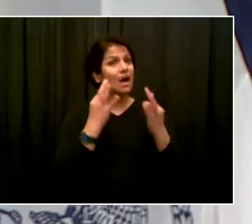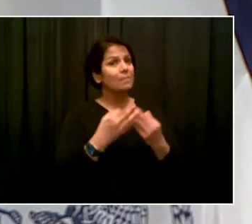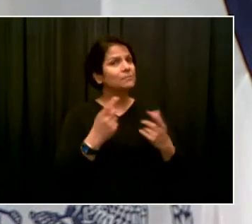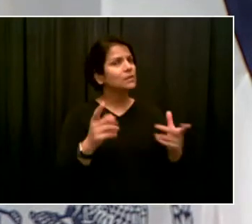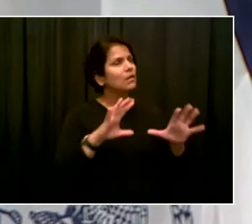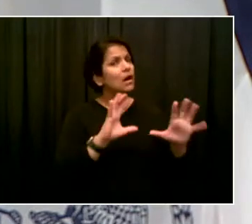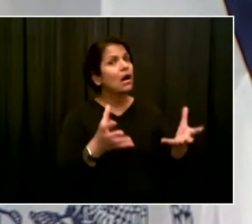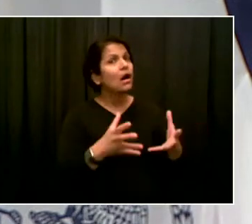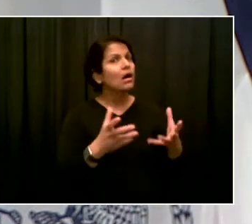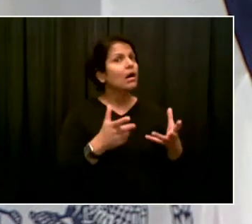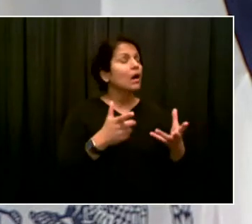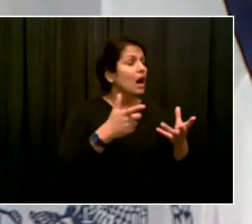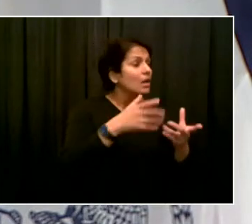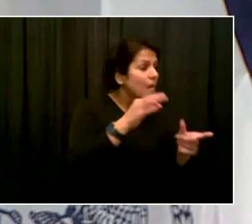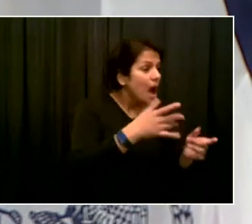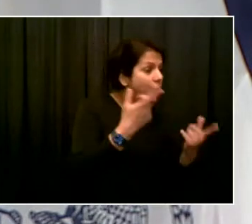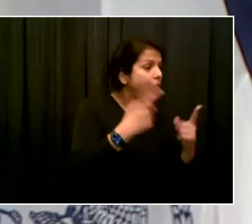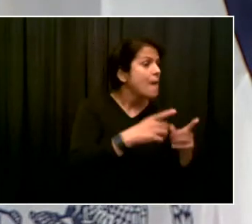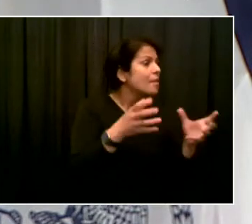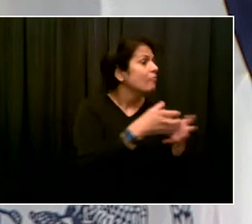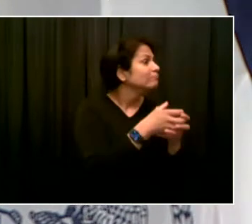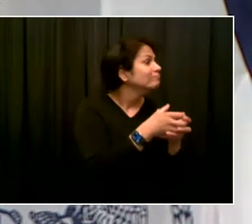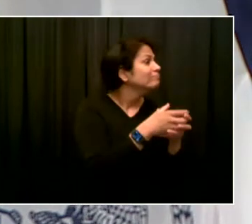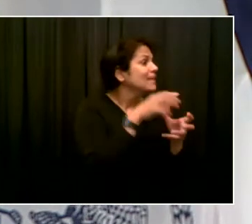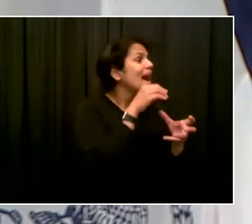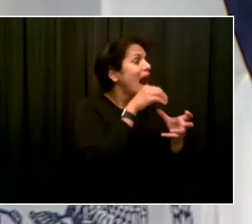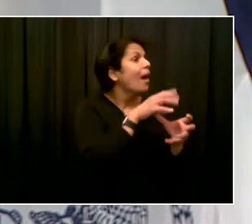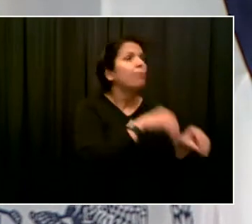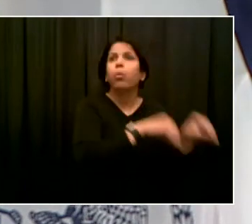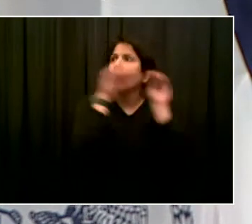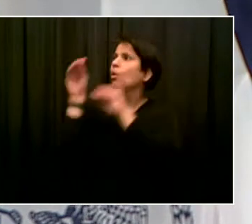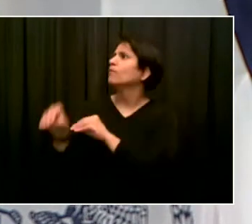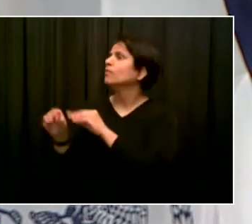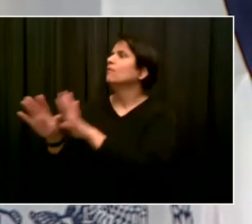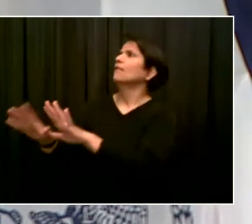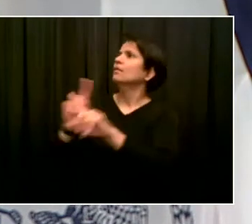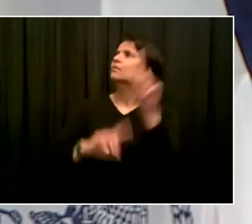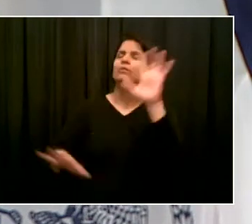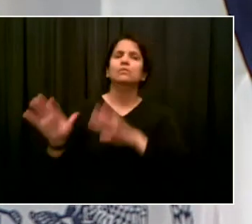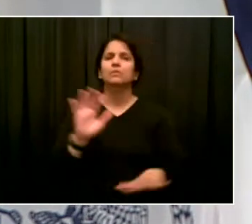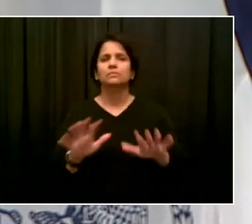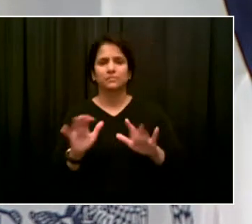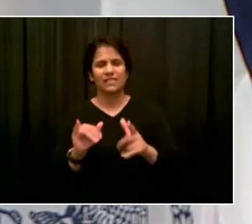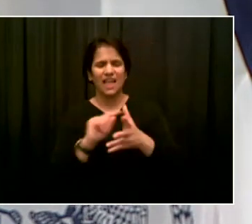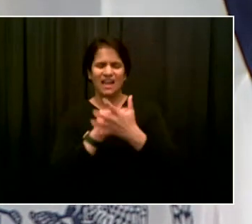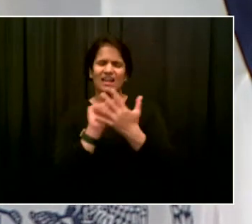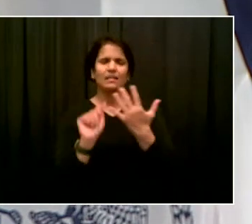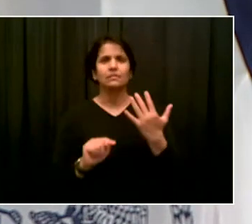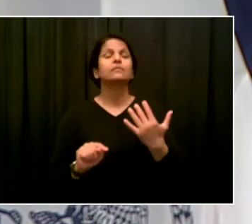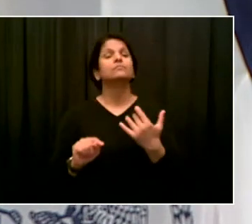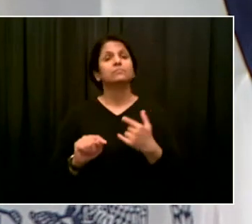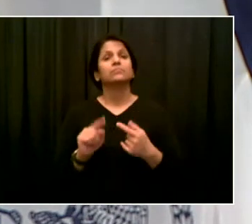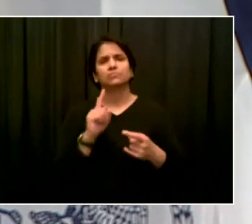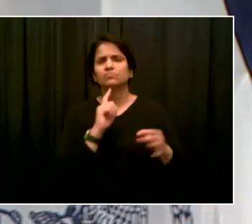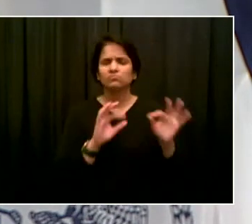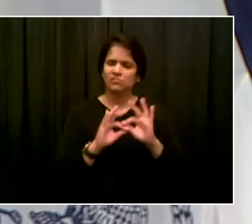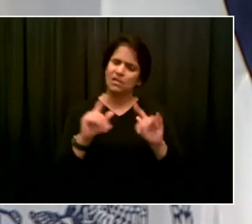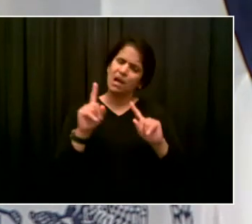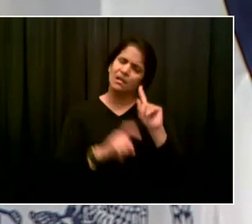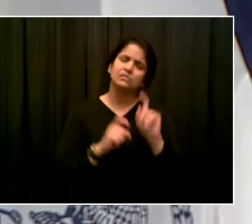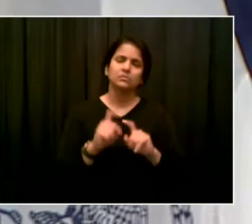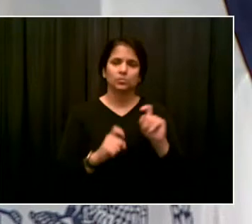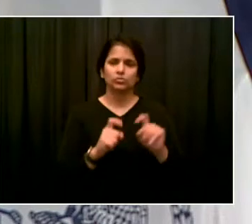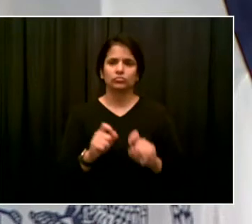they're feeling and to assess what kind of follow-up is needed. I think we're going to find a